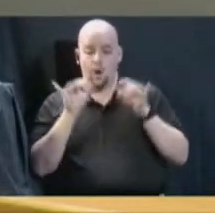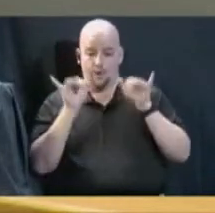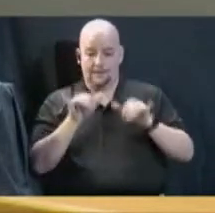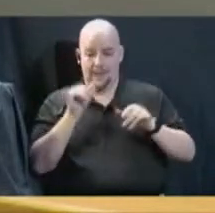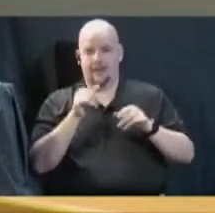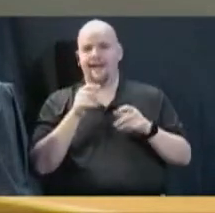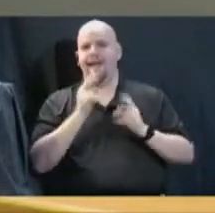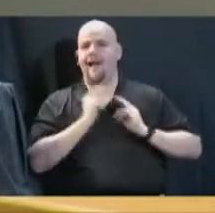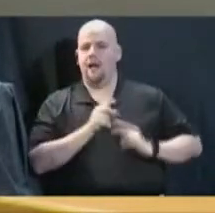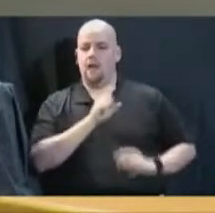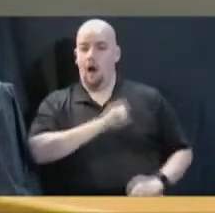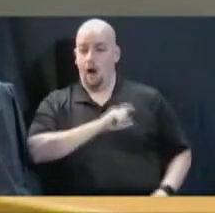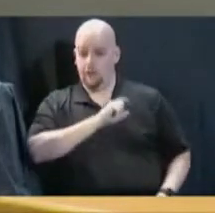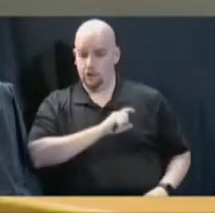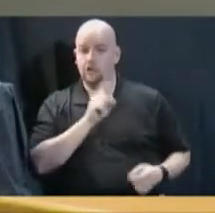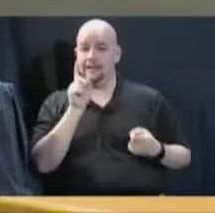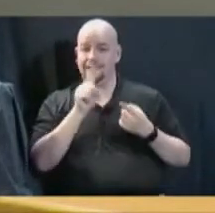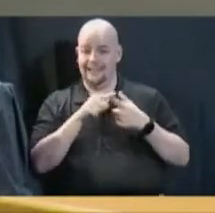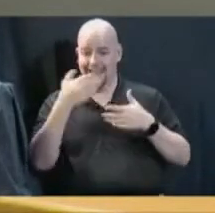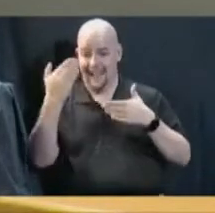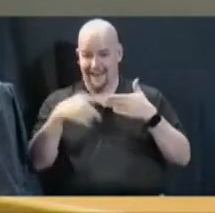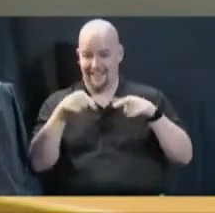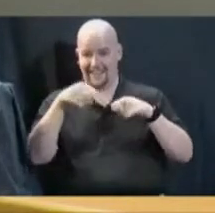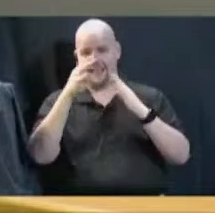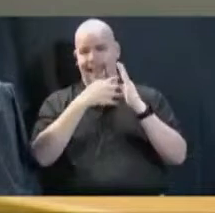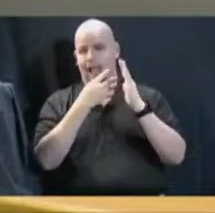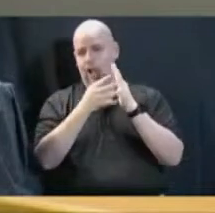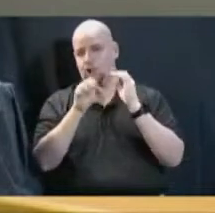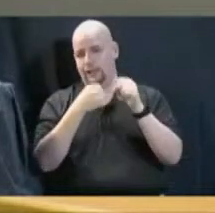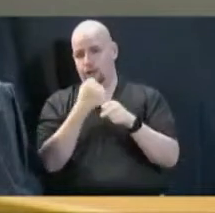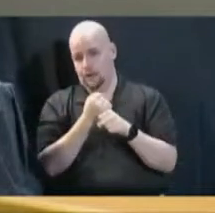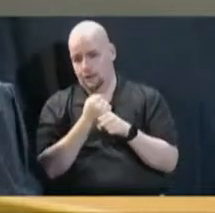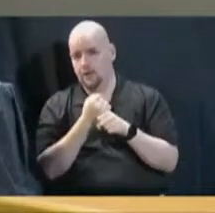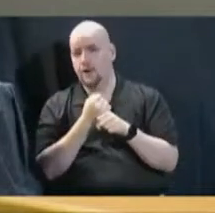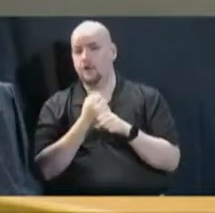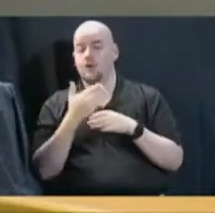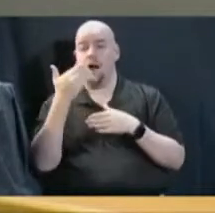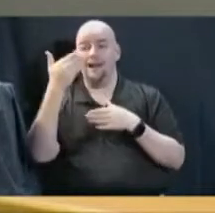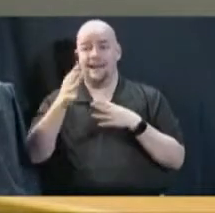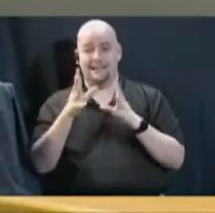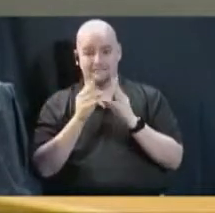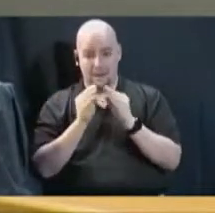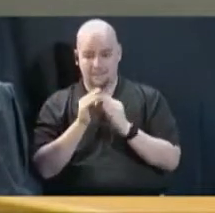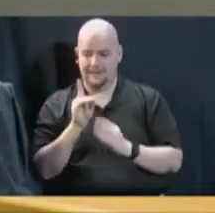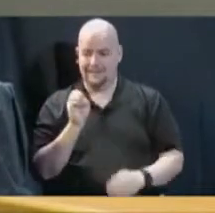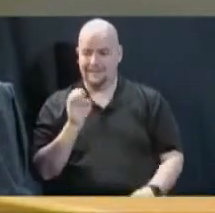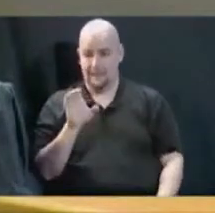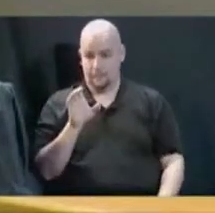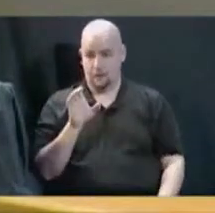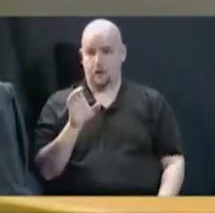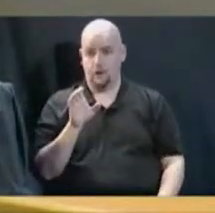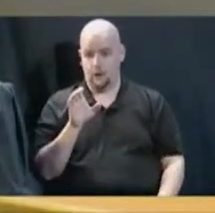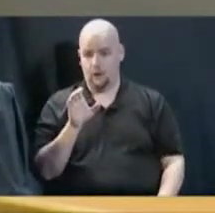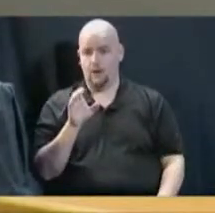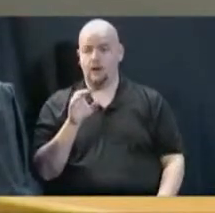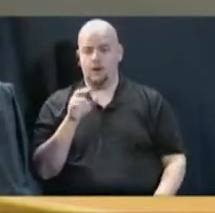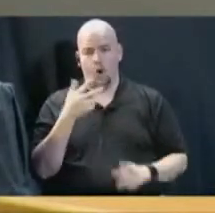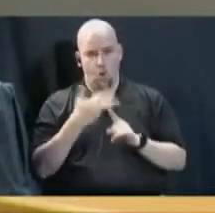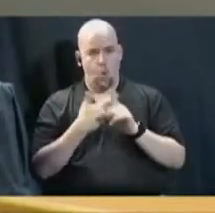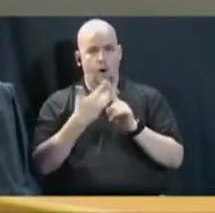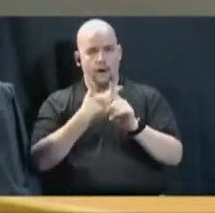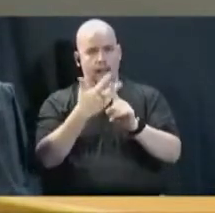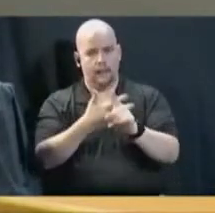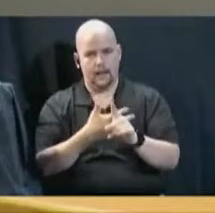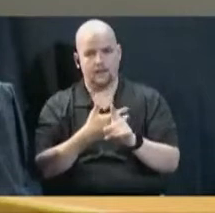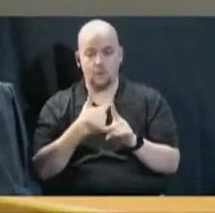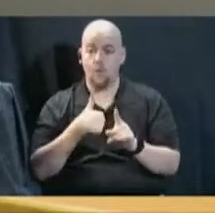health officer until the end of this calendar year. So our next meeting will be in December, as we're meeting quarterly.